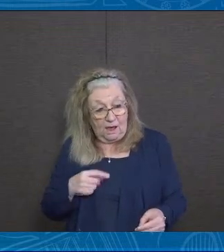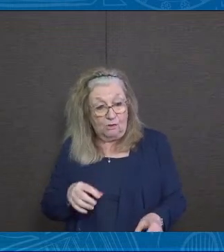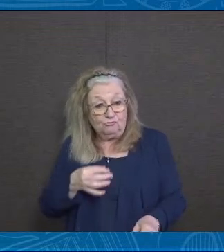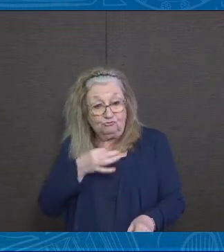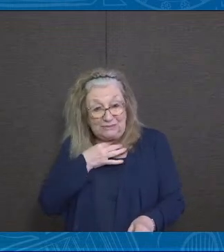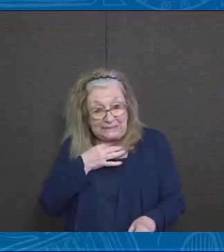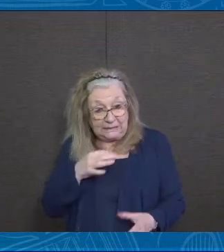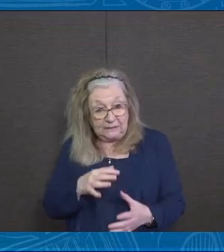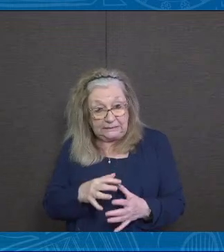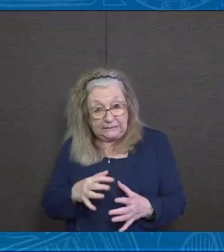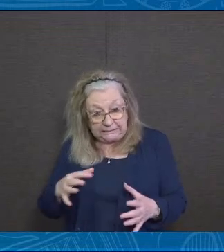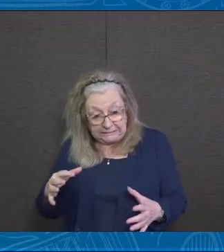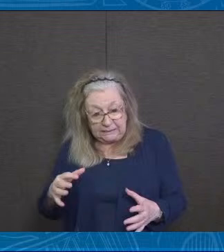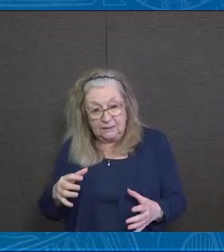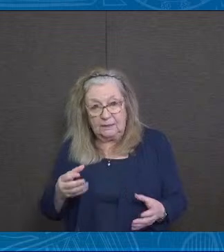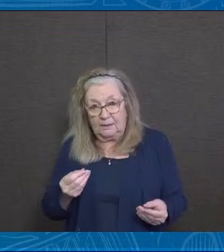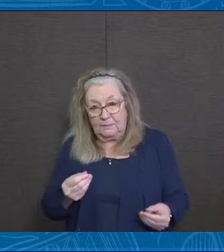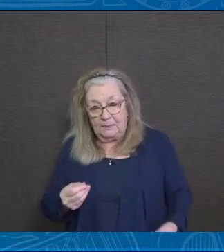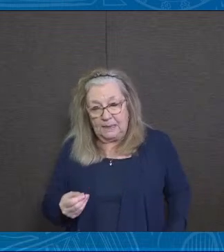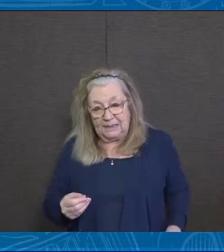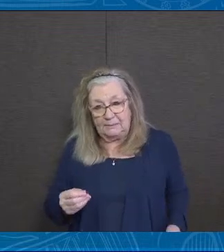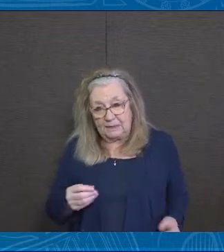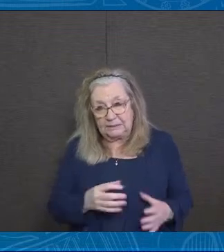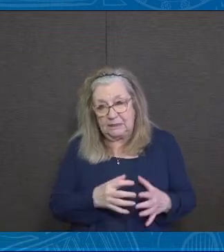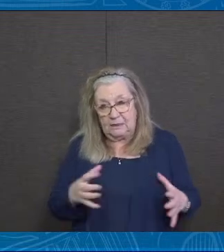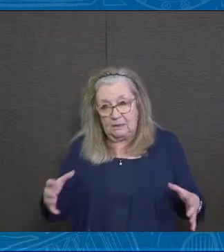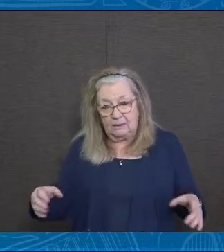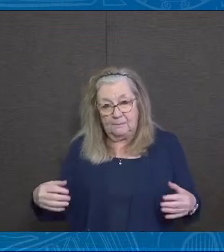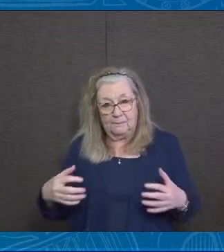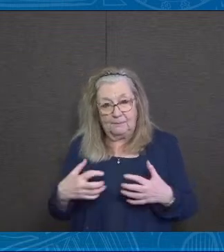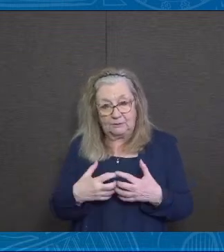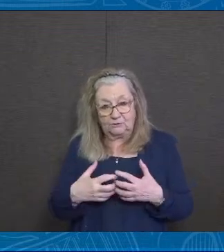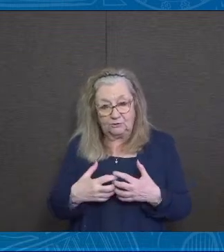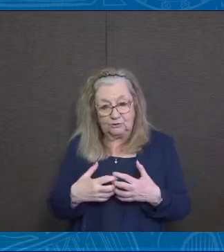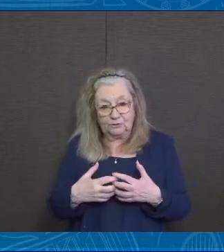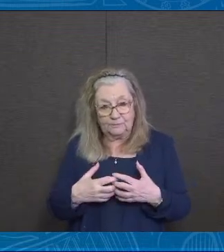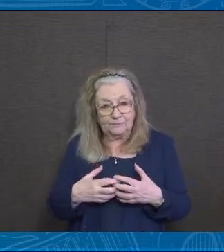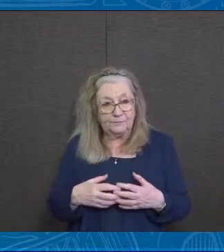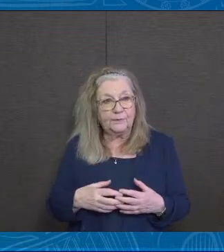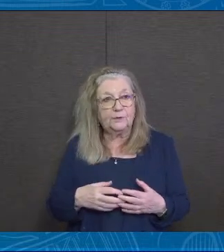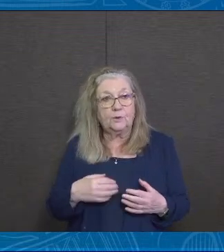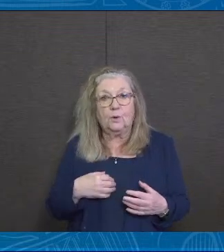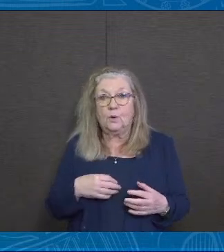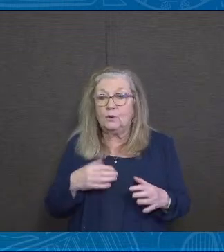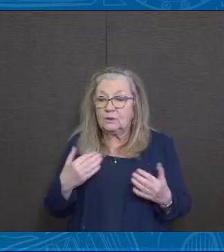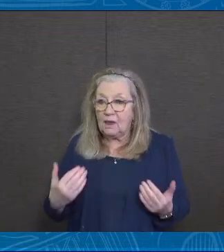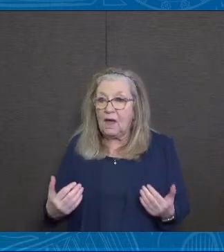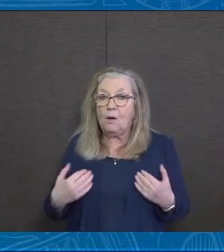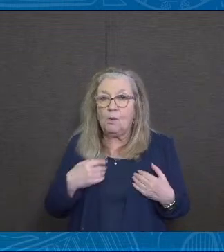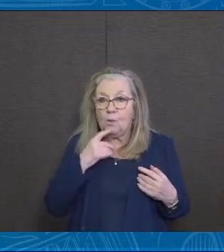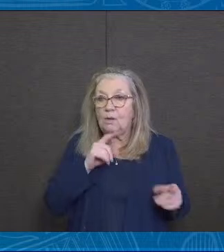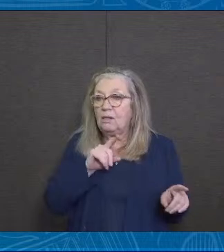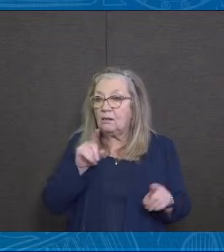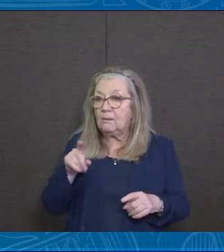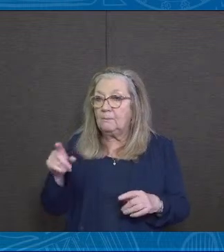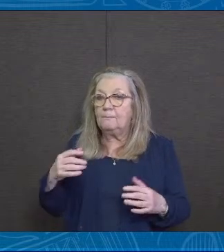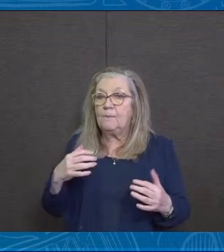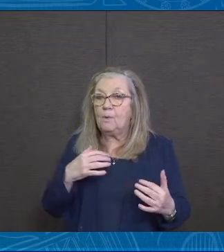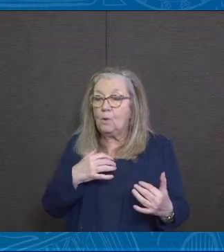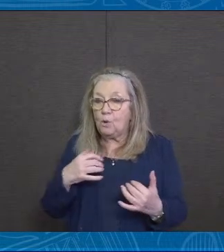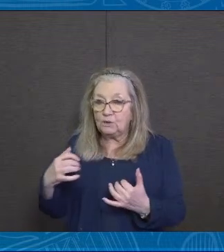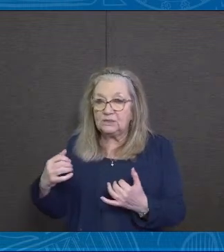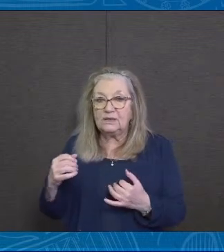risk. Now, audience, I hope you've taken a lot of information from our panelists, and I'm going to come to you for